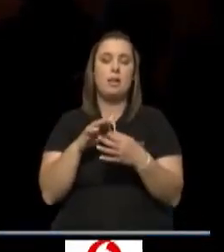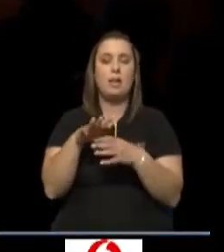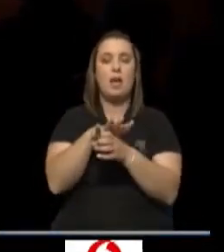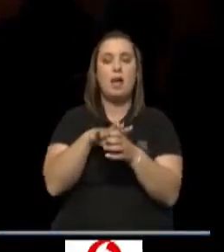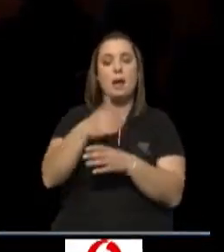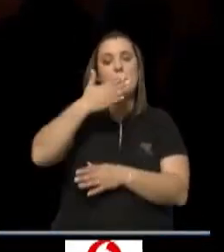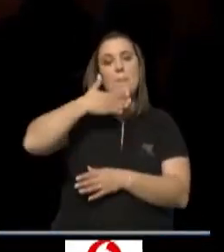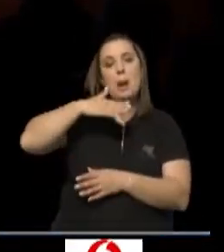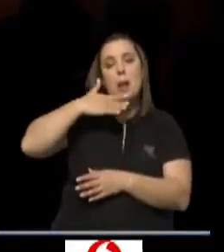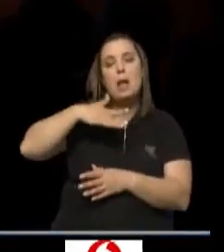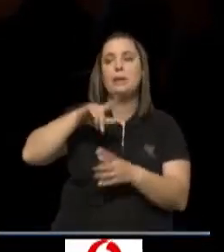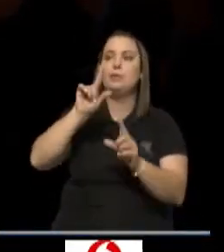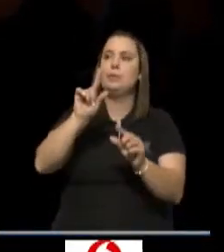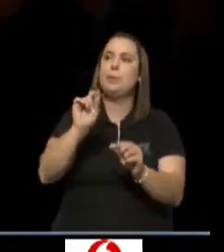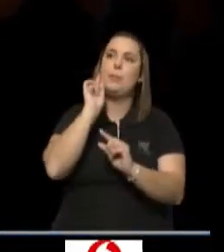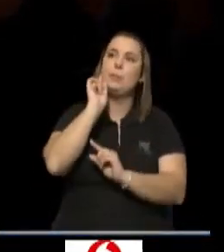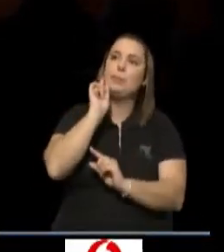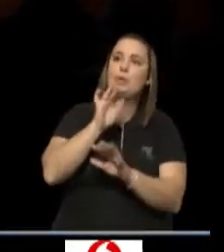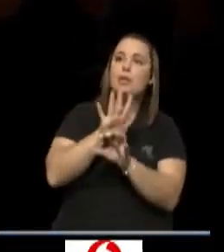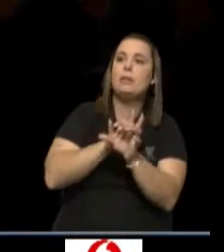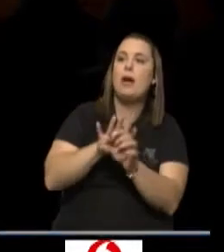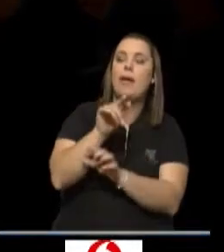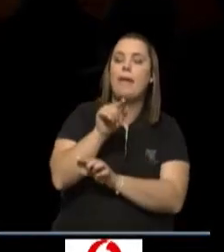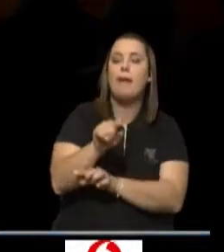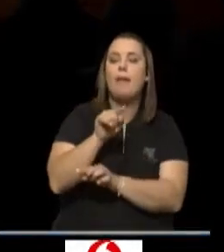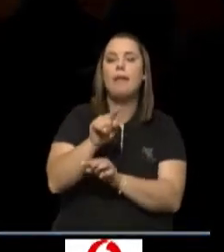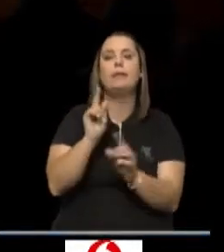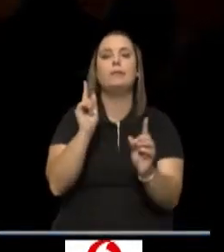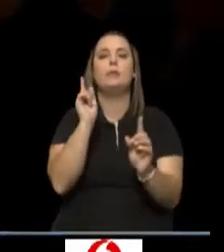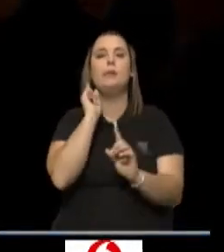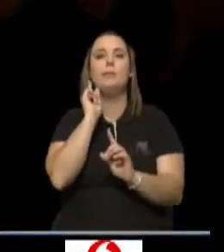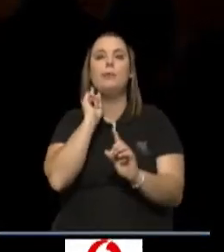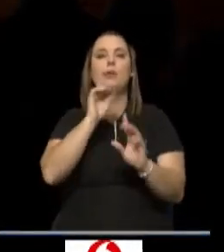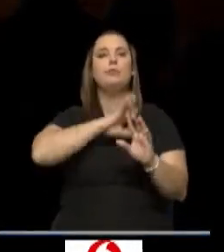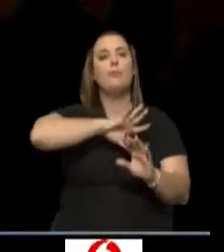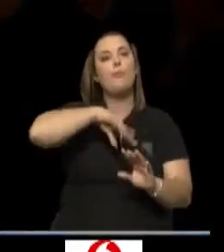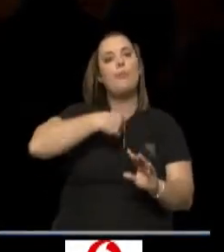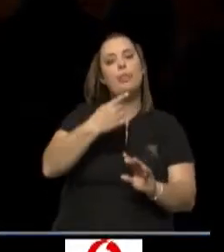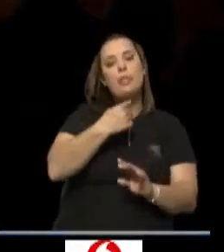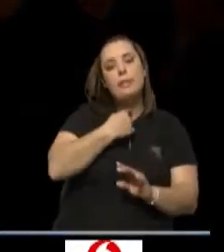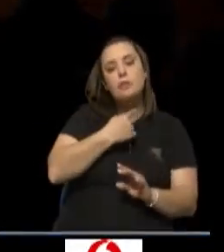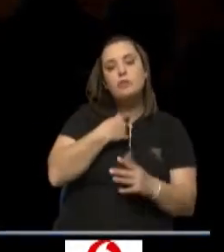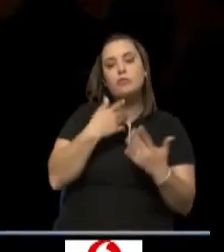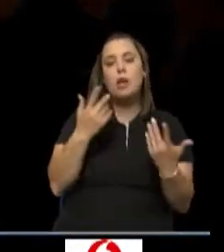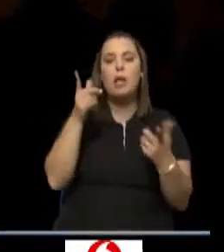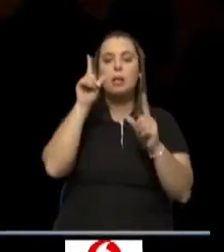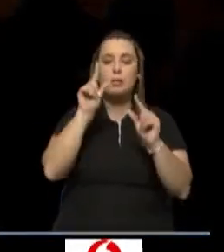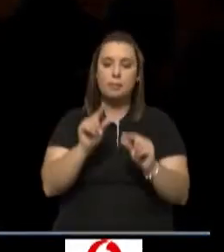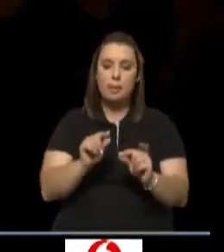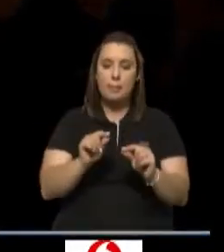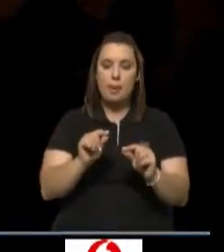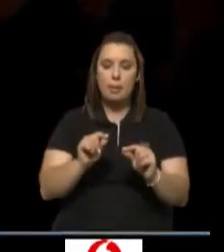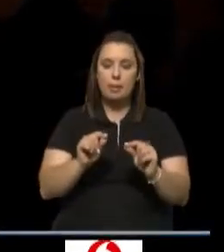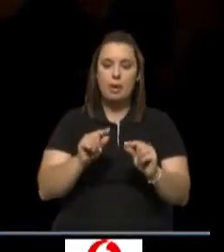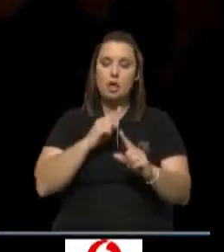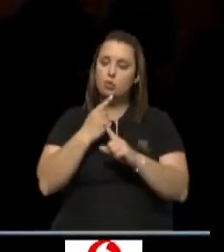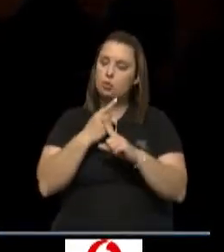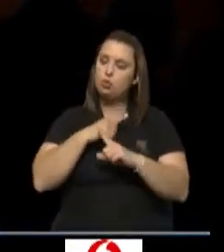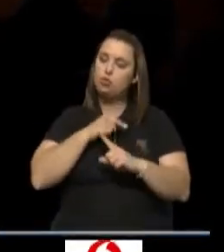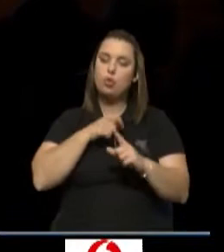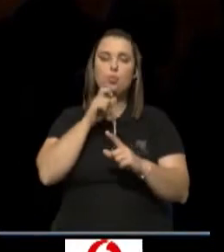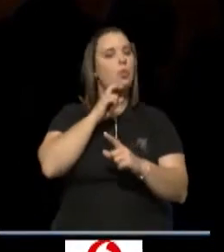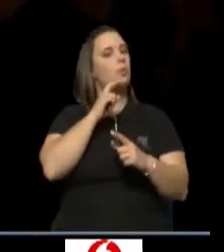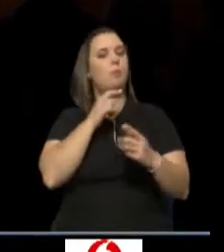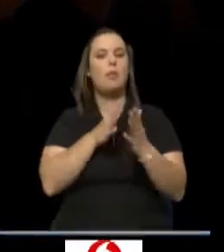the question of the white areas and the importance of the sector and the importance of the data of the